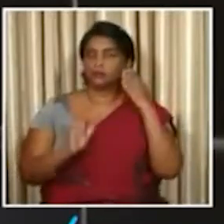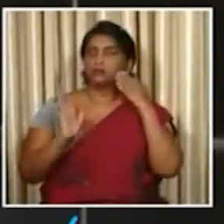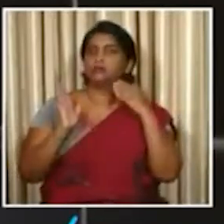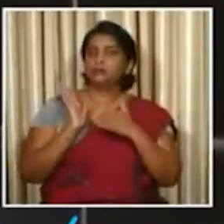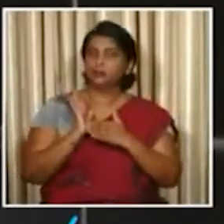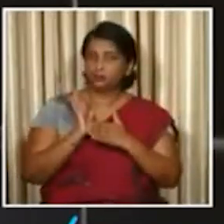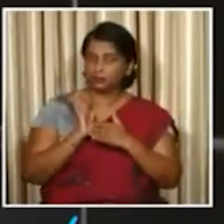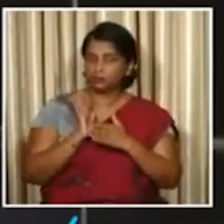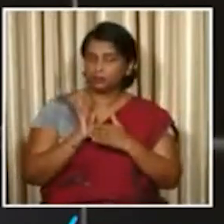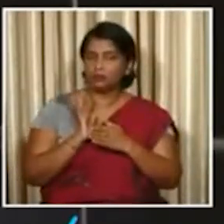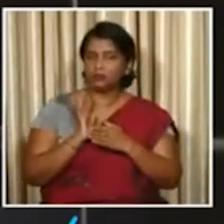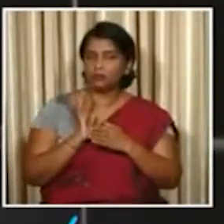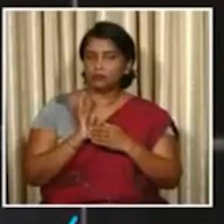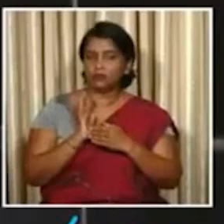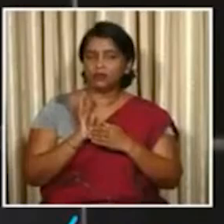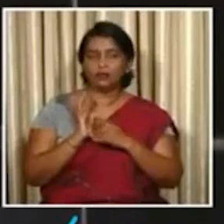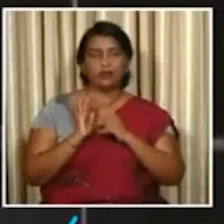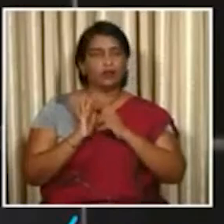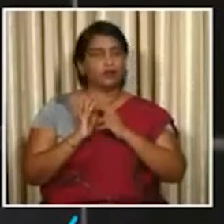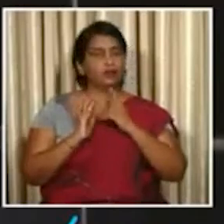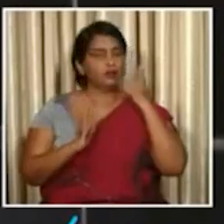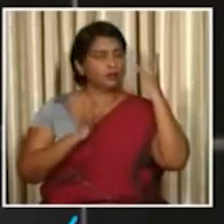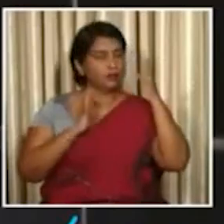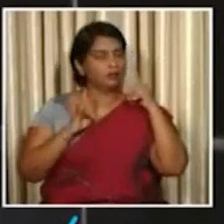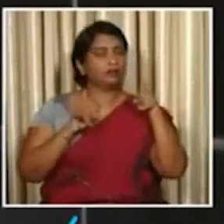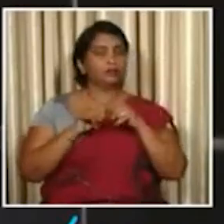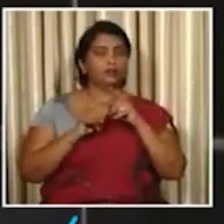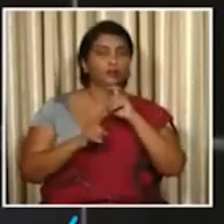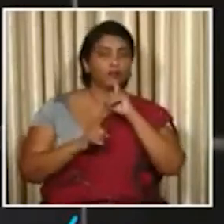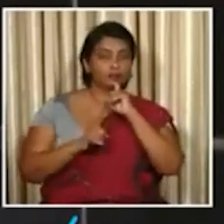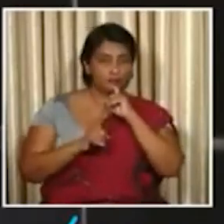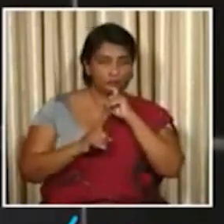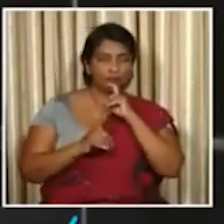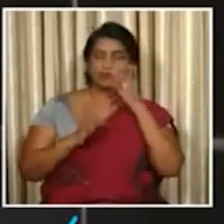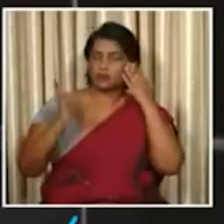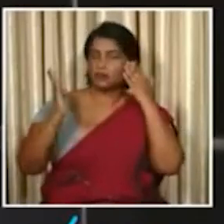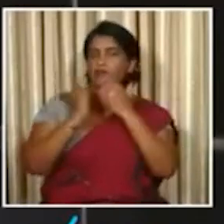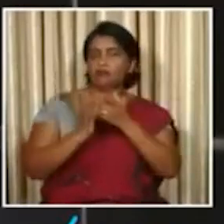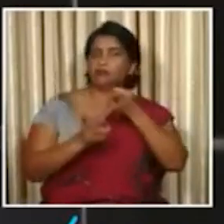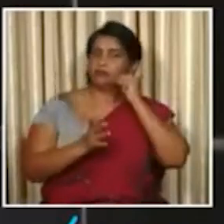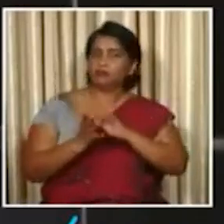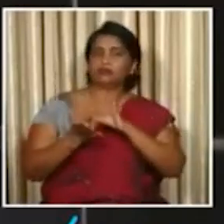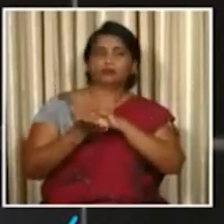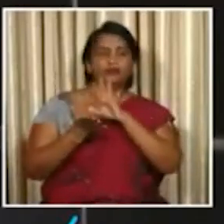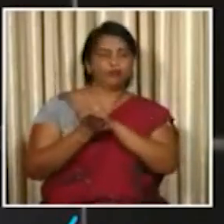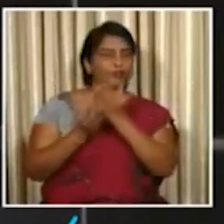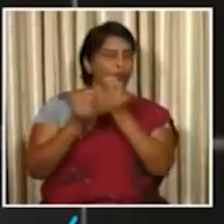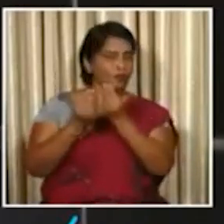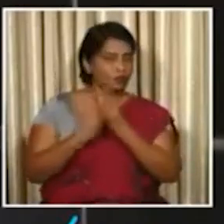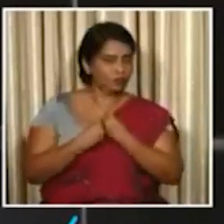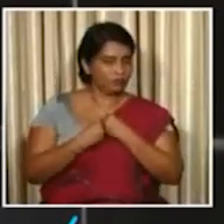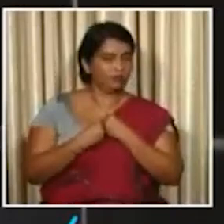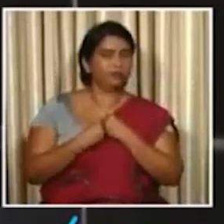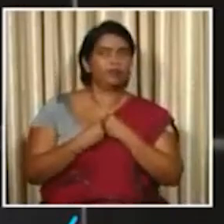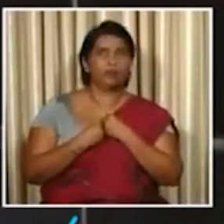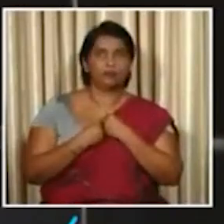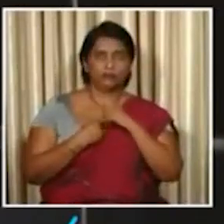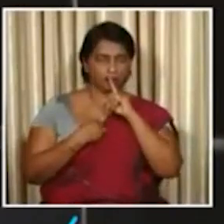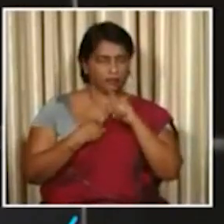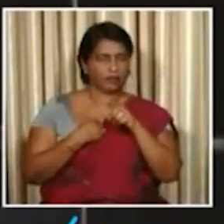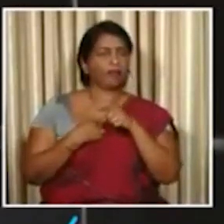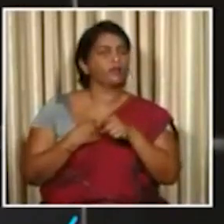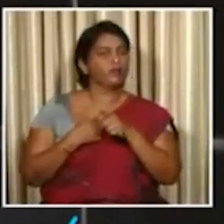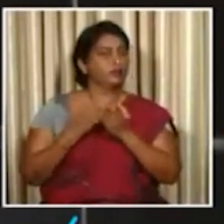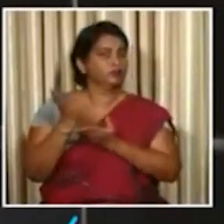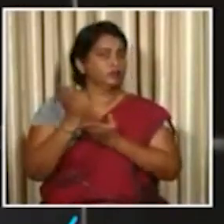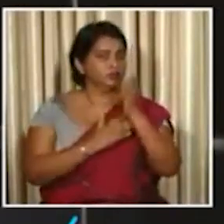from the International Court of Justice on the grounds that Israel was committing genocide in Gaza. The ICJ ordered Israel to take steps